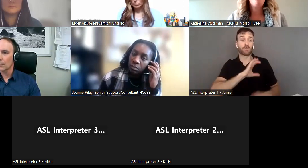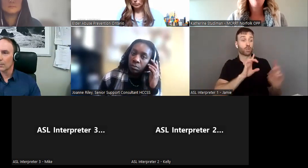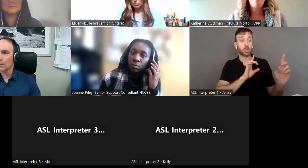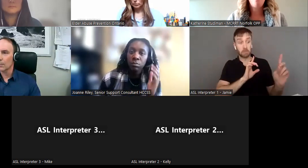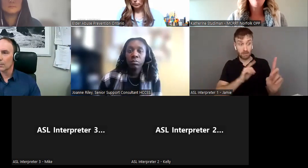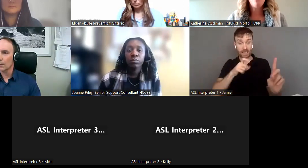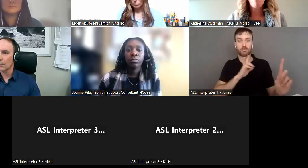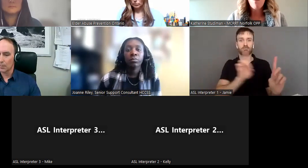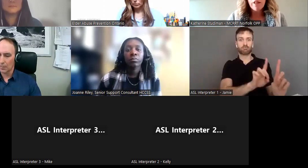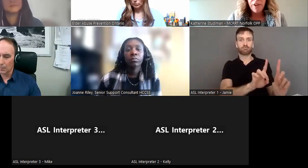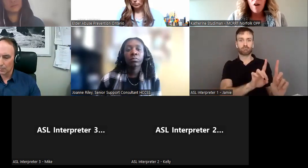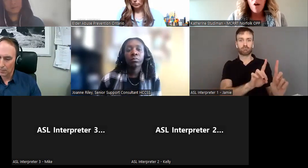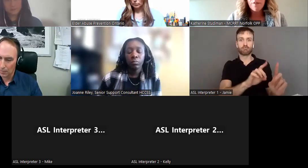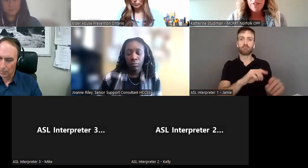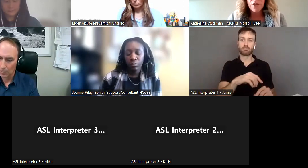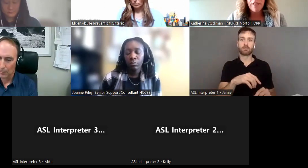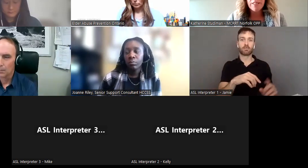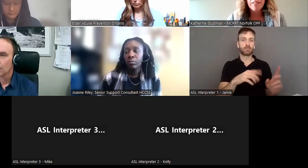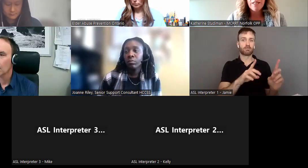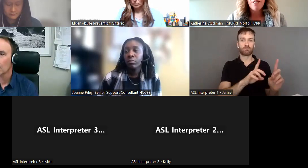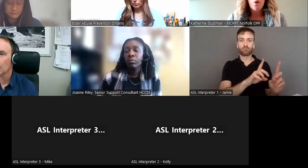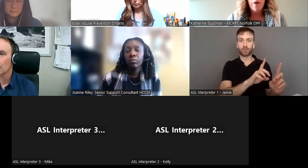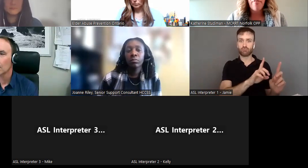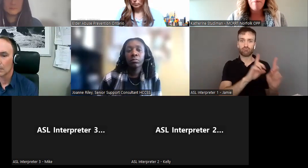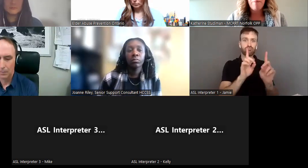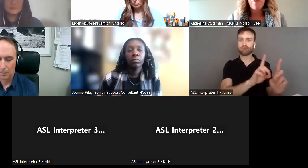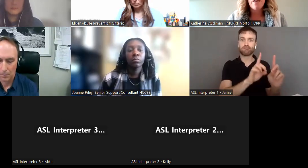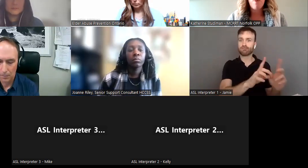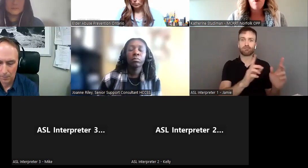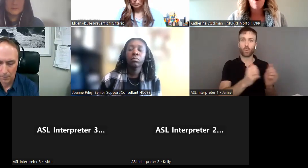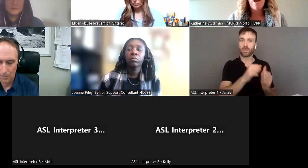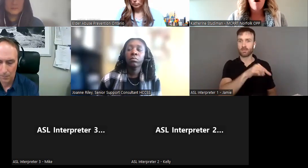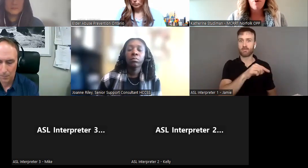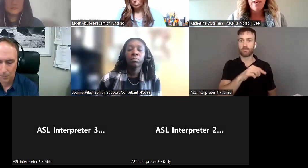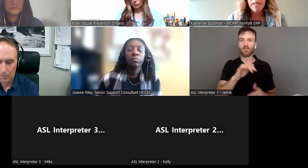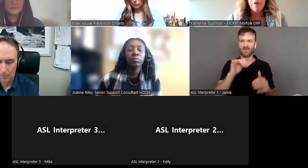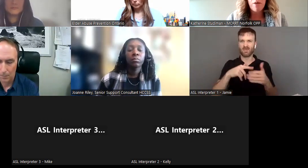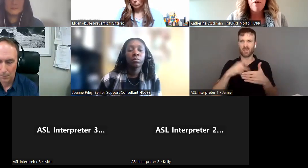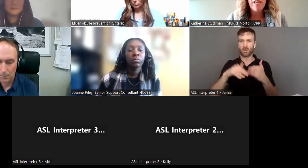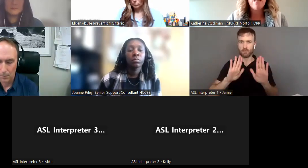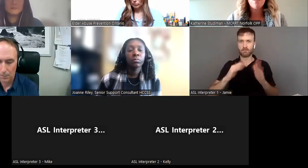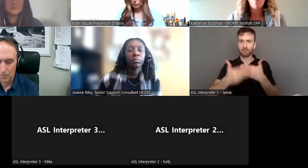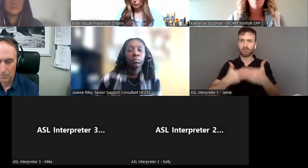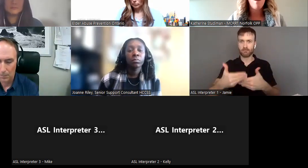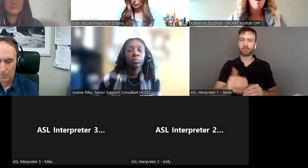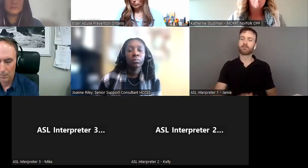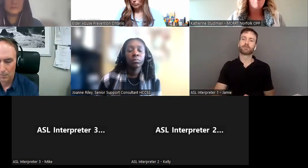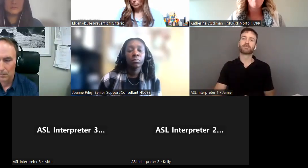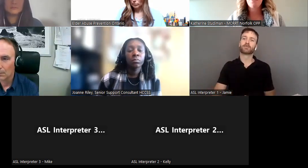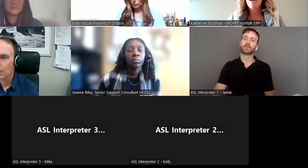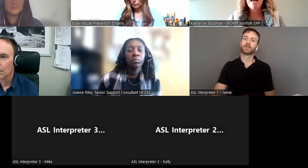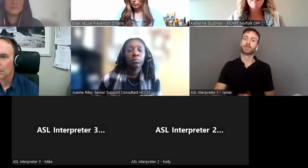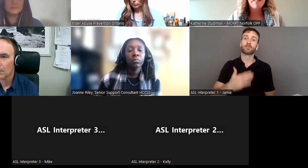and we go to all of their calls for service with them. That's how the program operates in our community. So